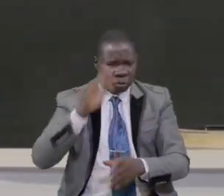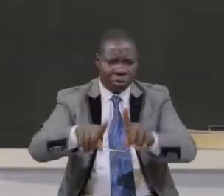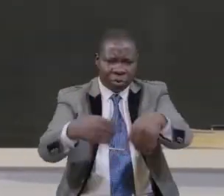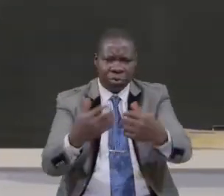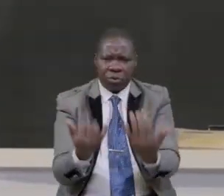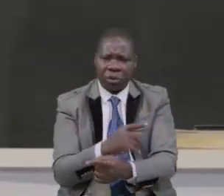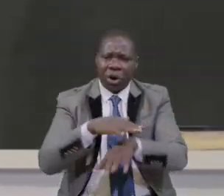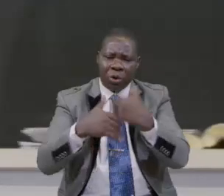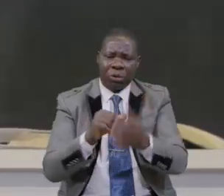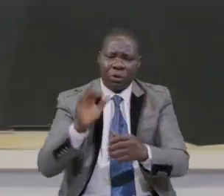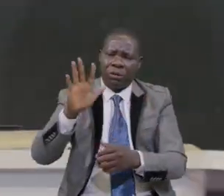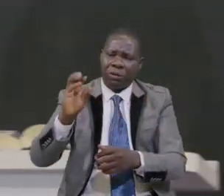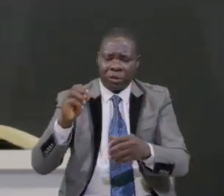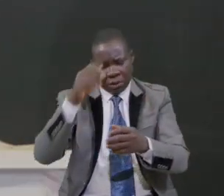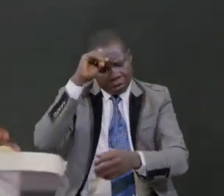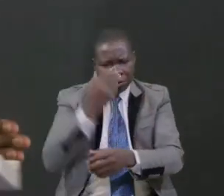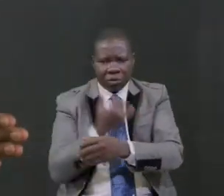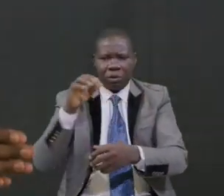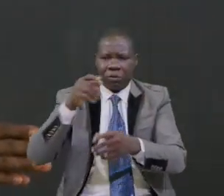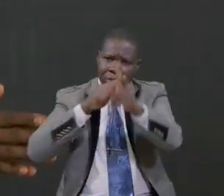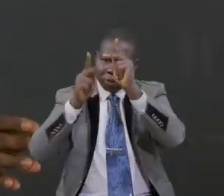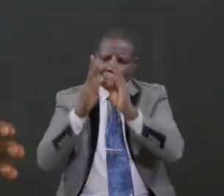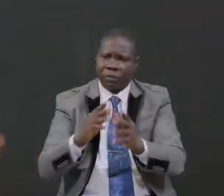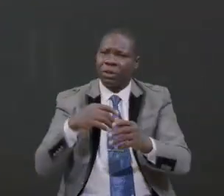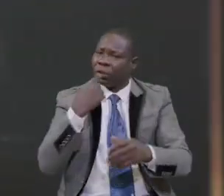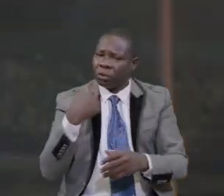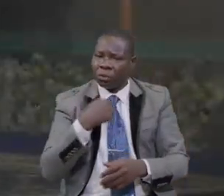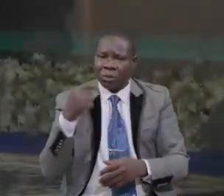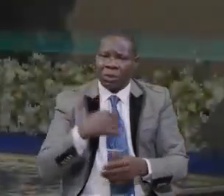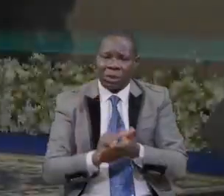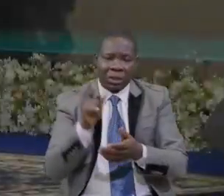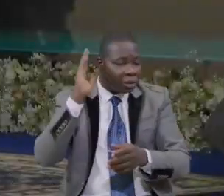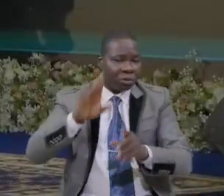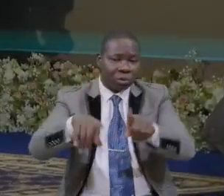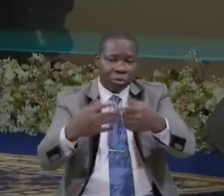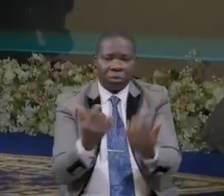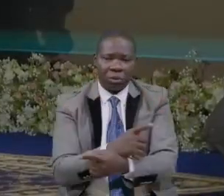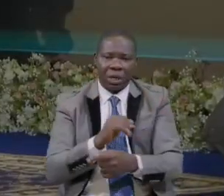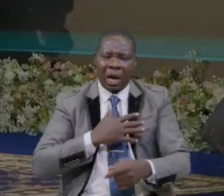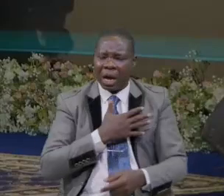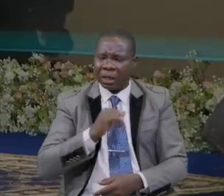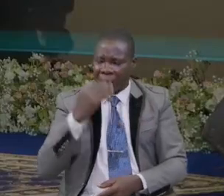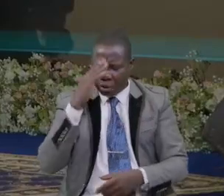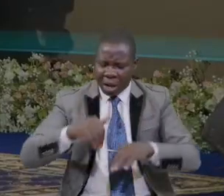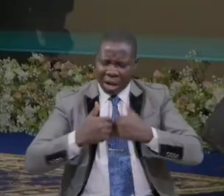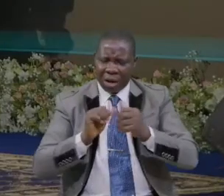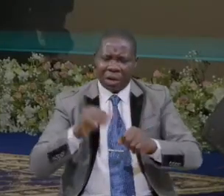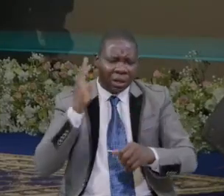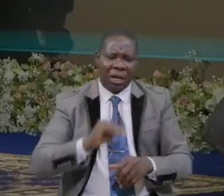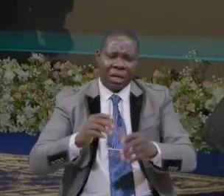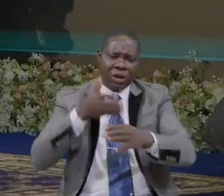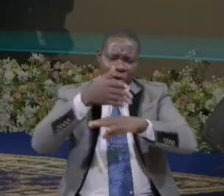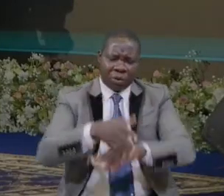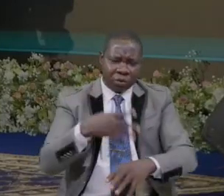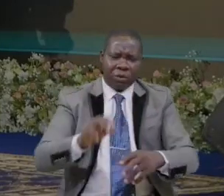today. And I know. And how we're going to cross River Jordan. How will I come back? You don't think about